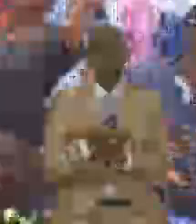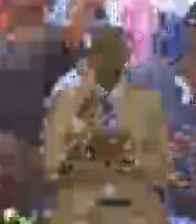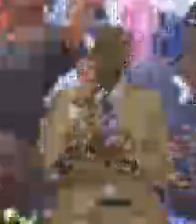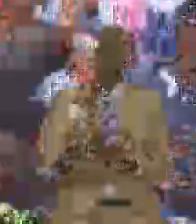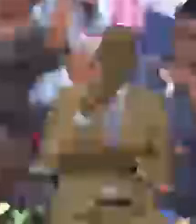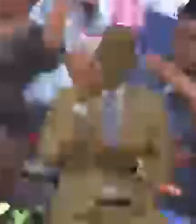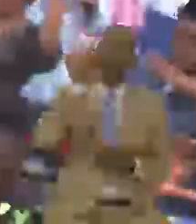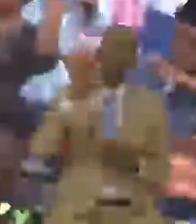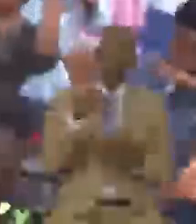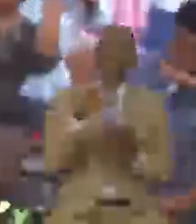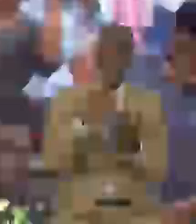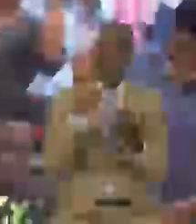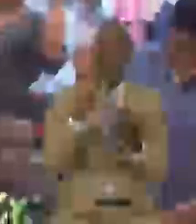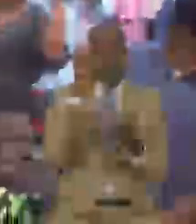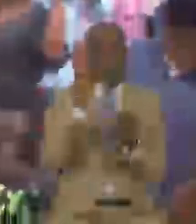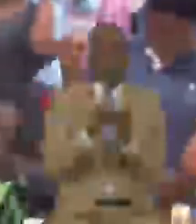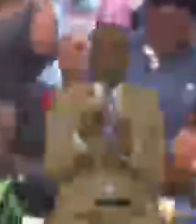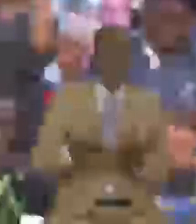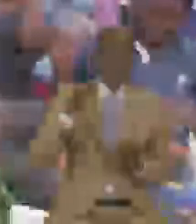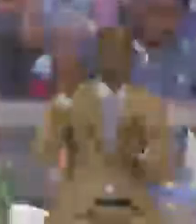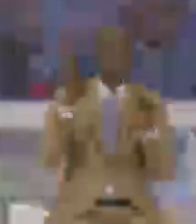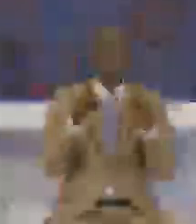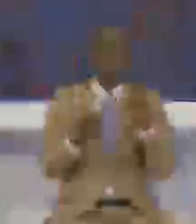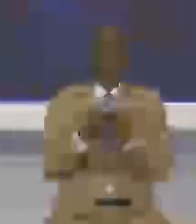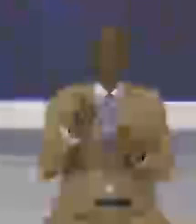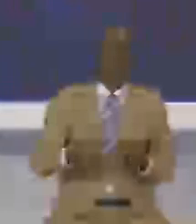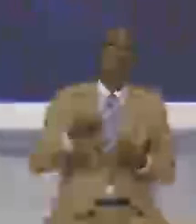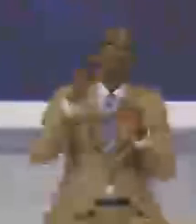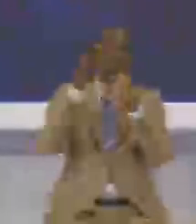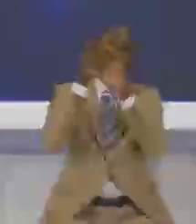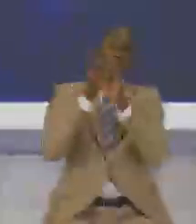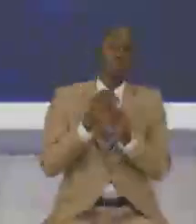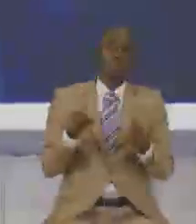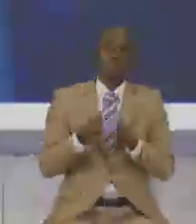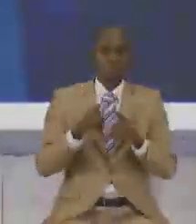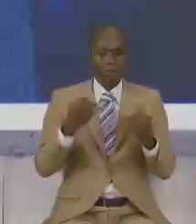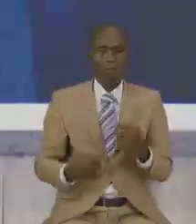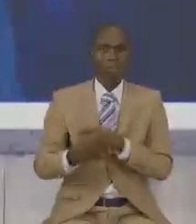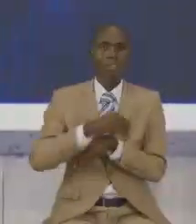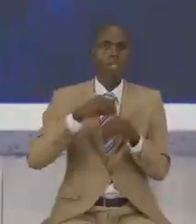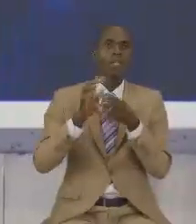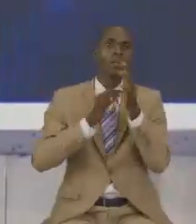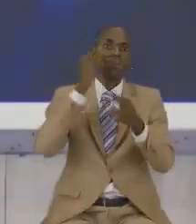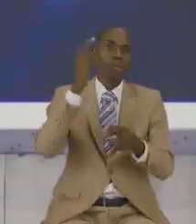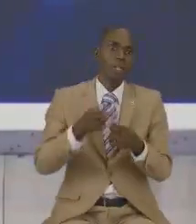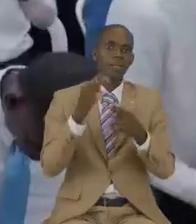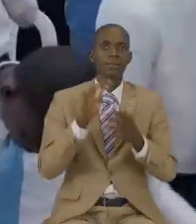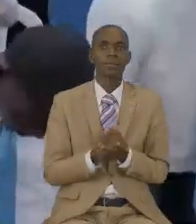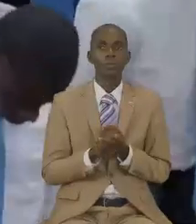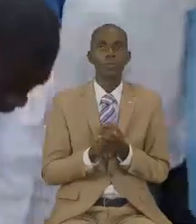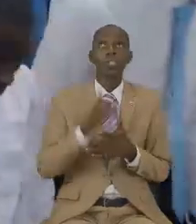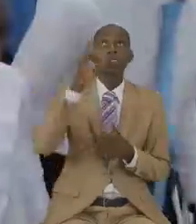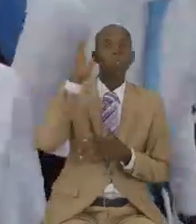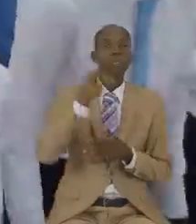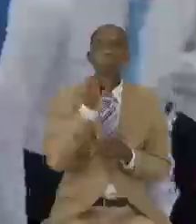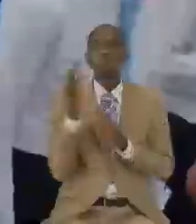for a higher level, higher achievement, even today, in Jesus' name. He will not